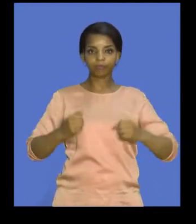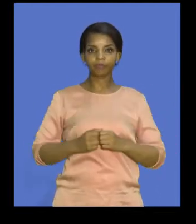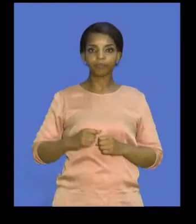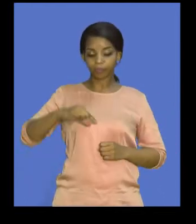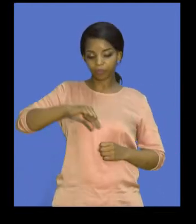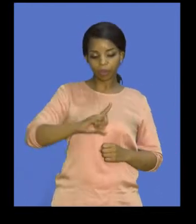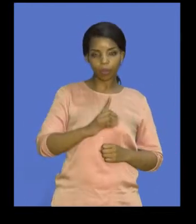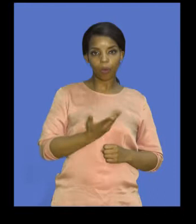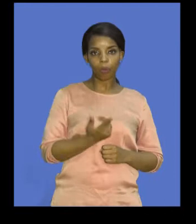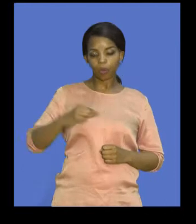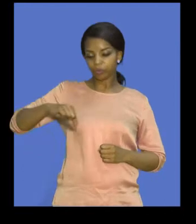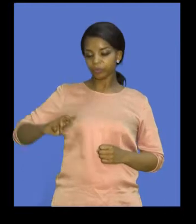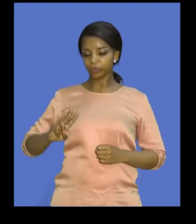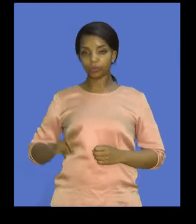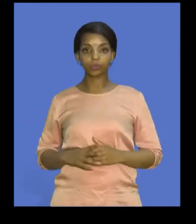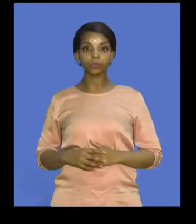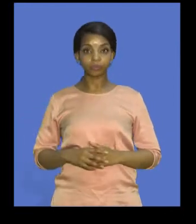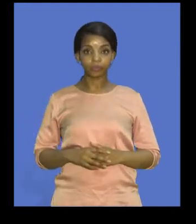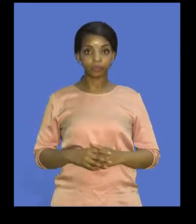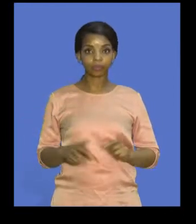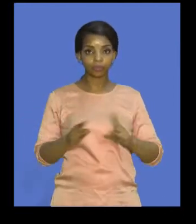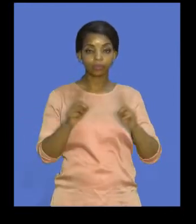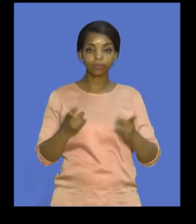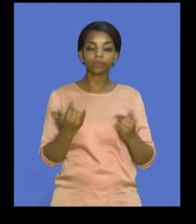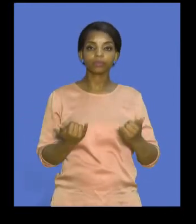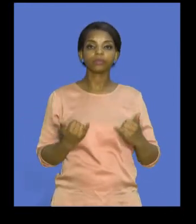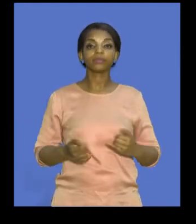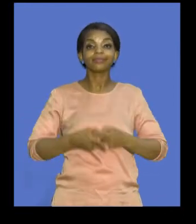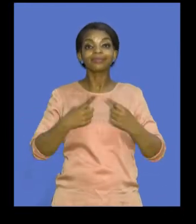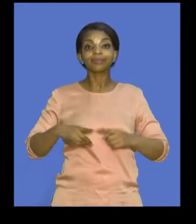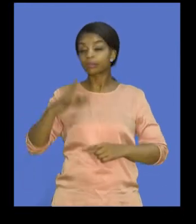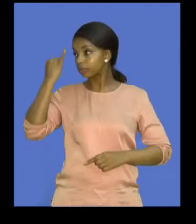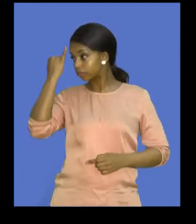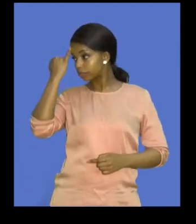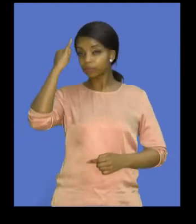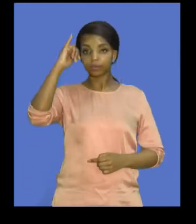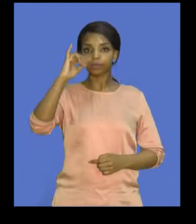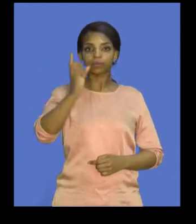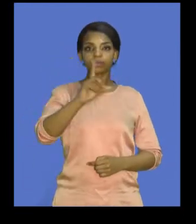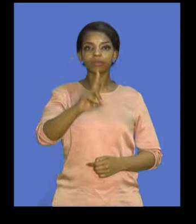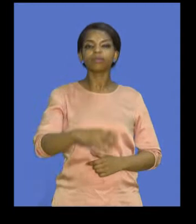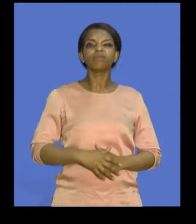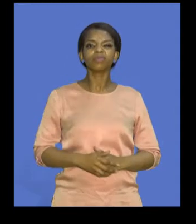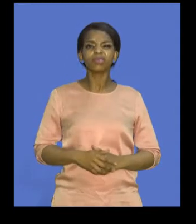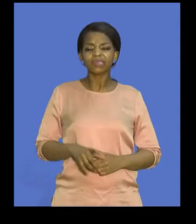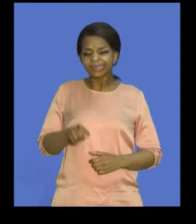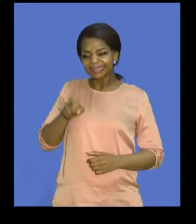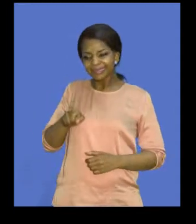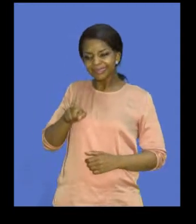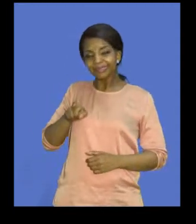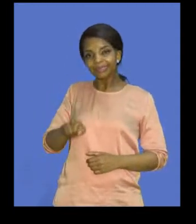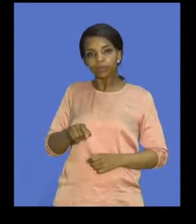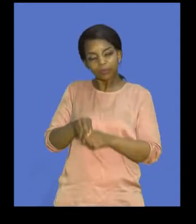our main idea here is to look at which factors exactly affect the magnitude and direction of the